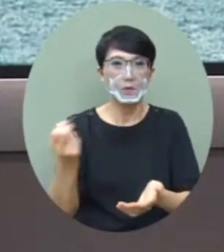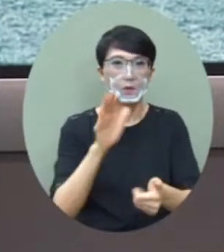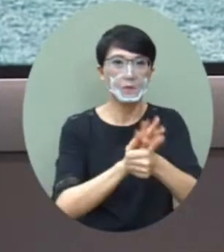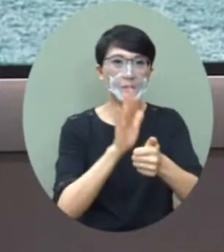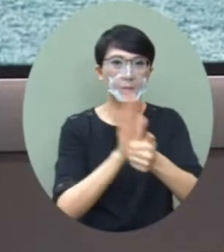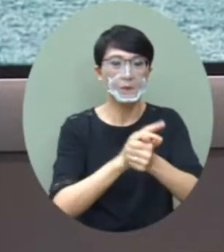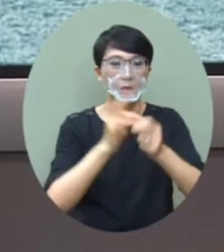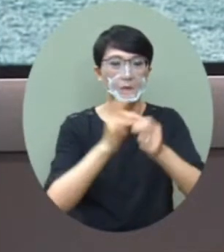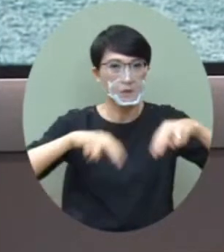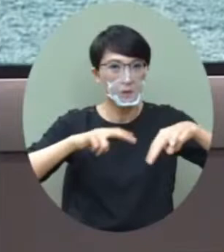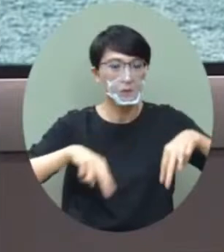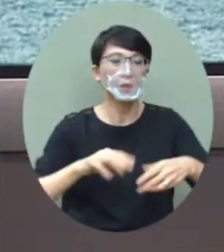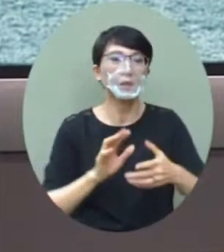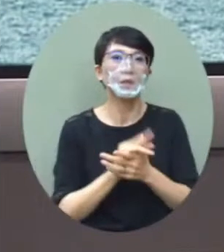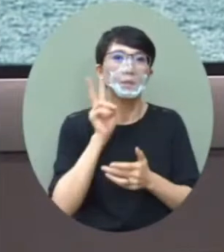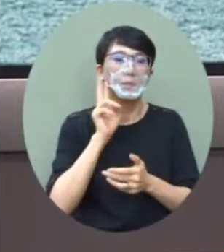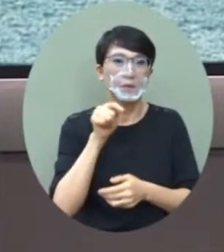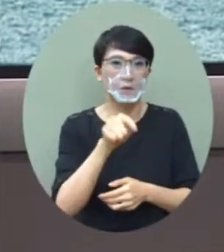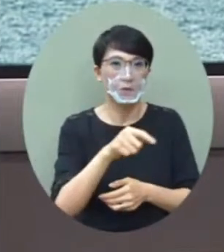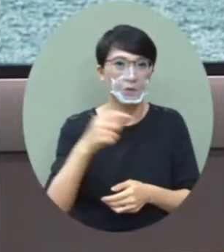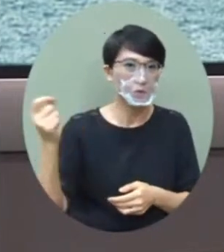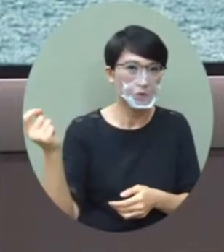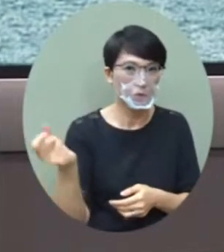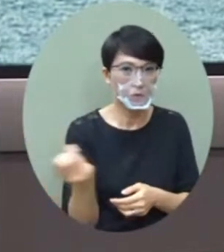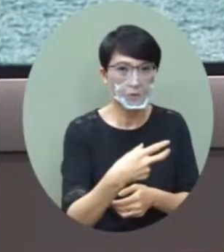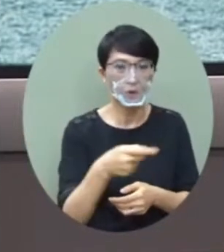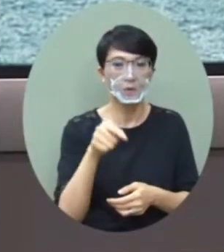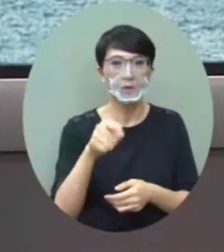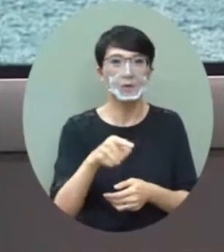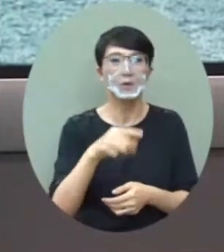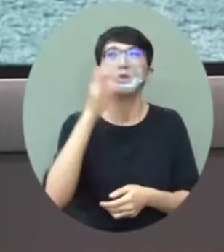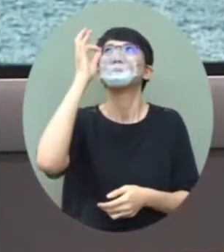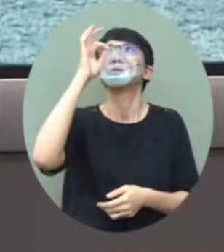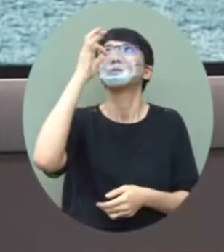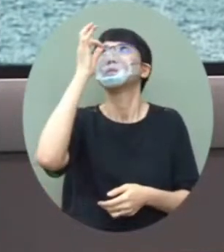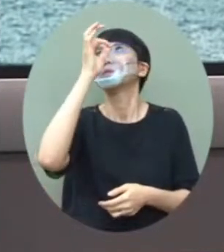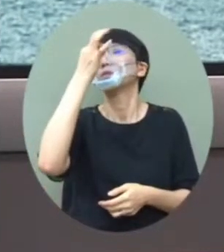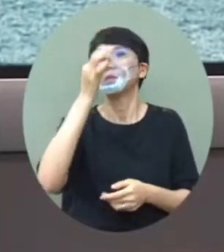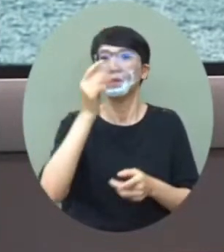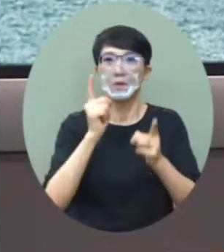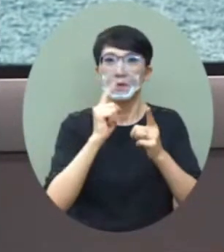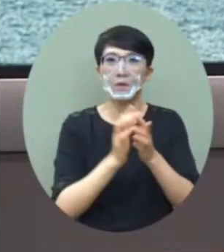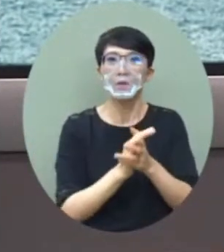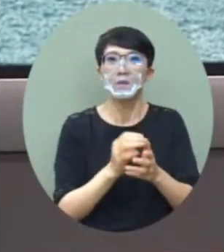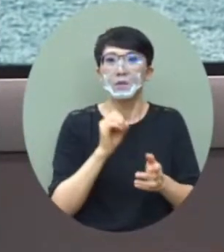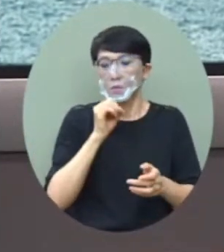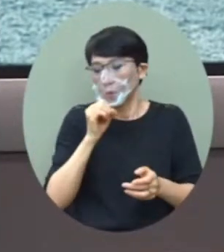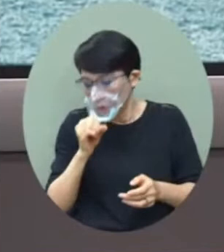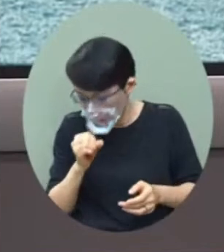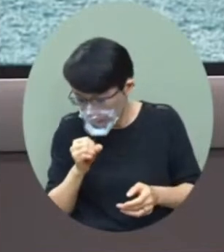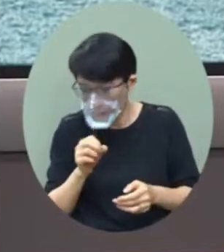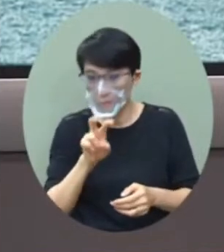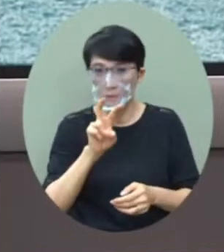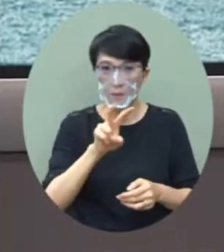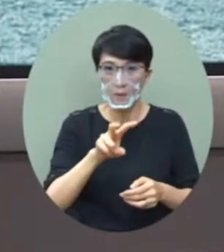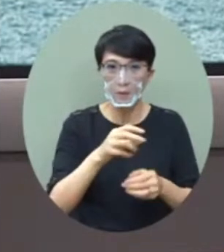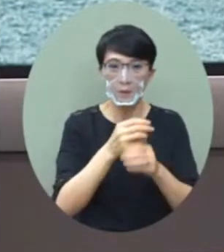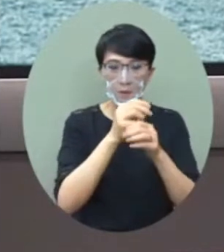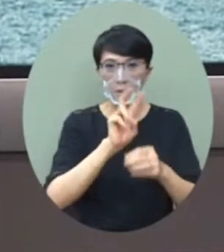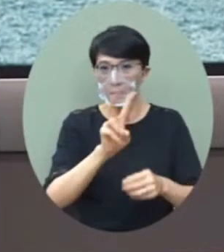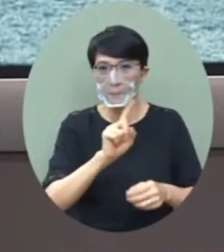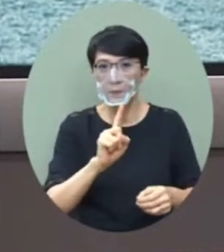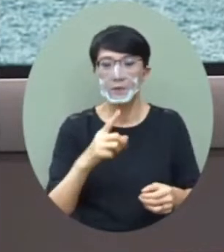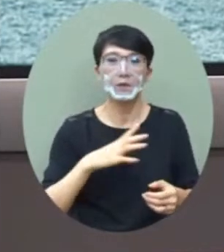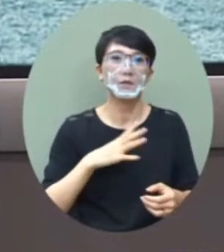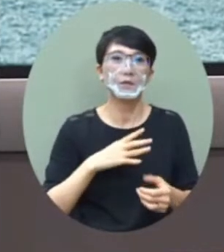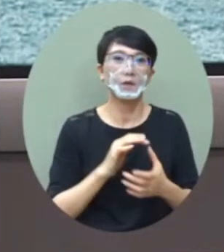if the result is negative, they might be sent to quarantine facilities for further investigation and tests,